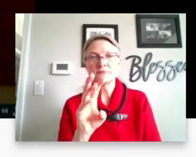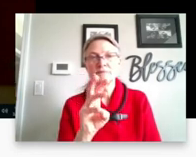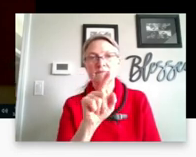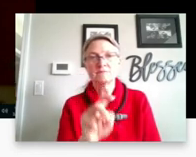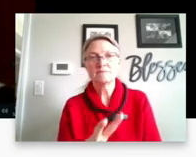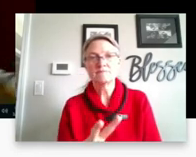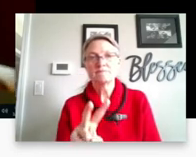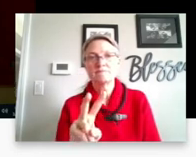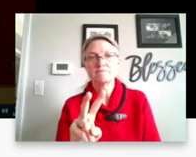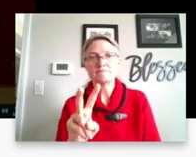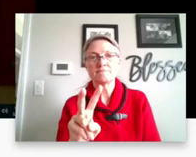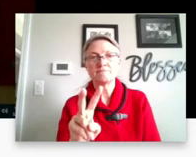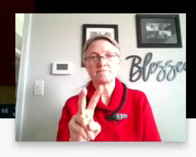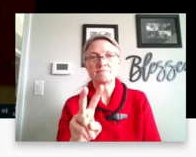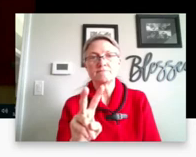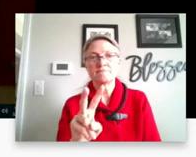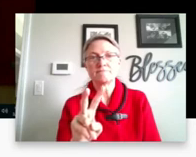6.5,